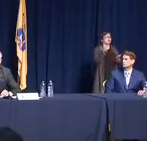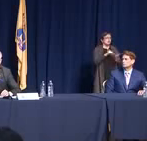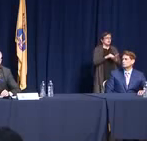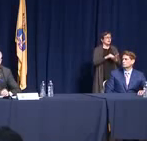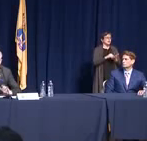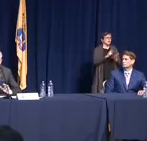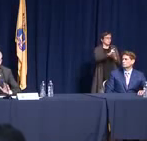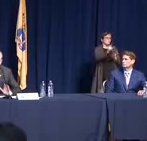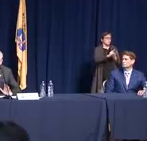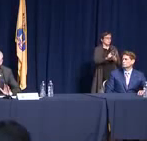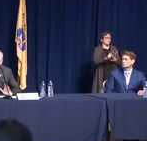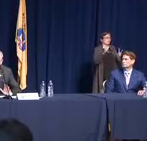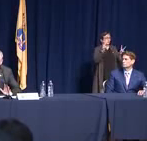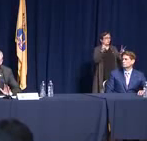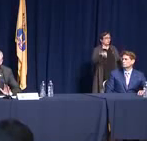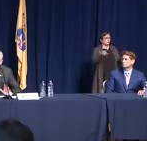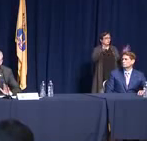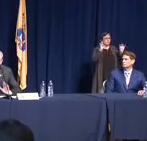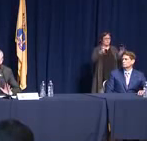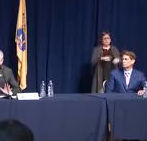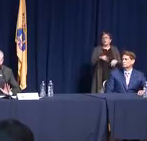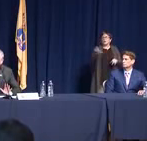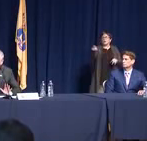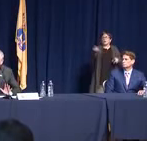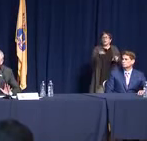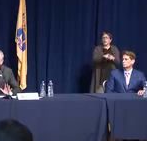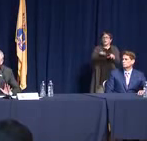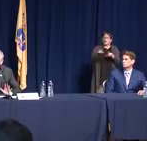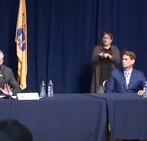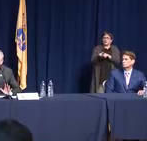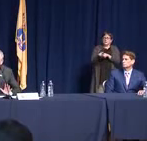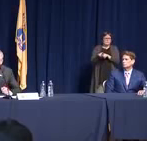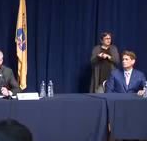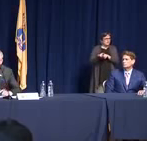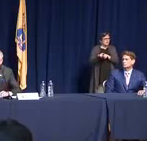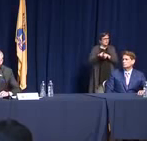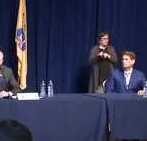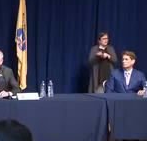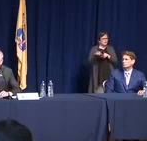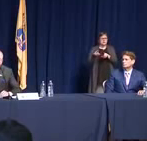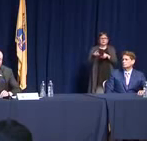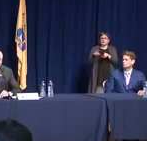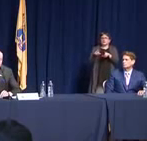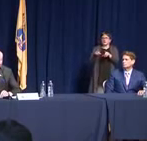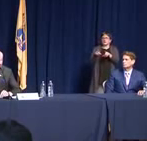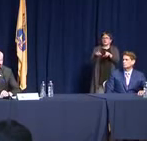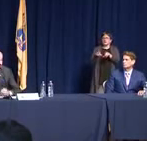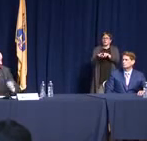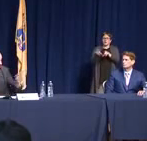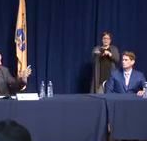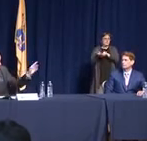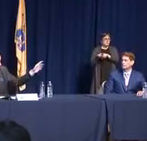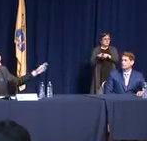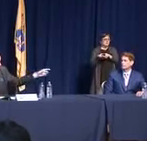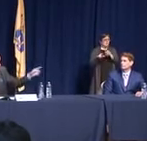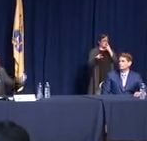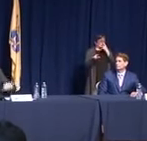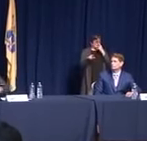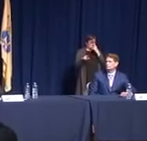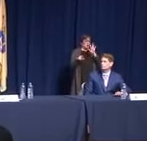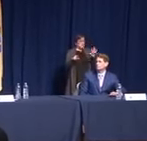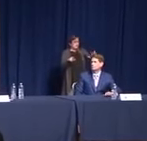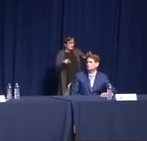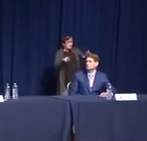also say, make an obvious point, folks, there's pent-up demand. So again, bear with us in the sense, not only have we not done